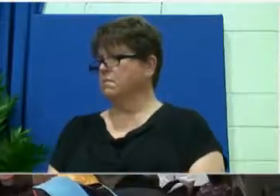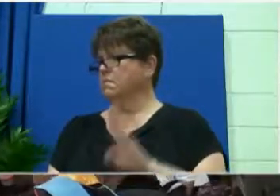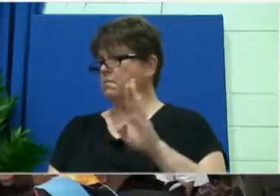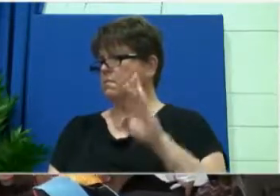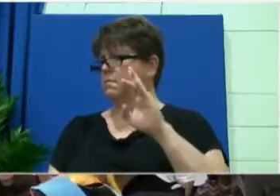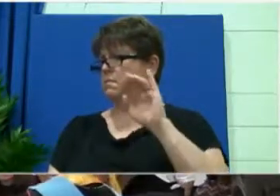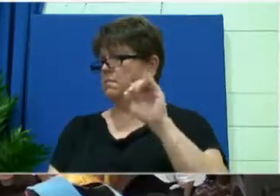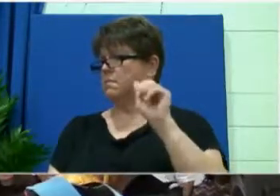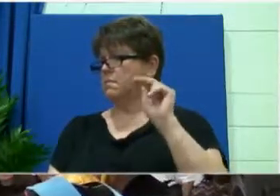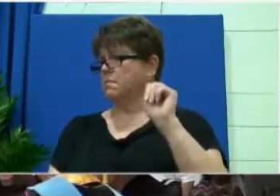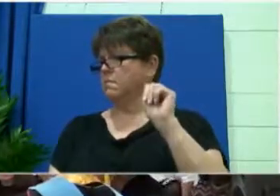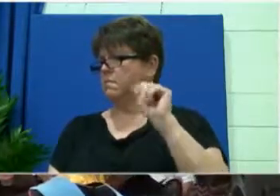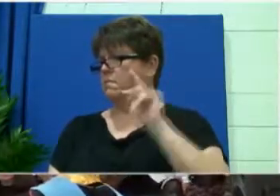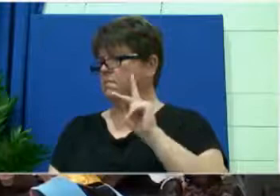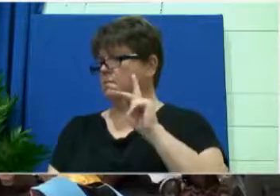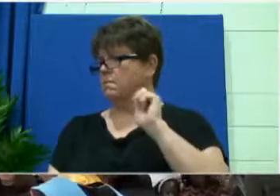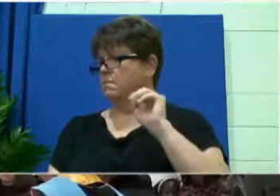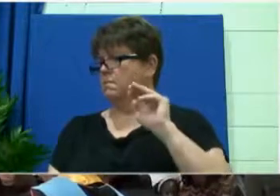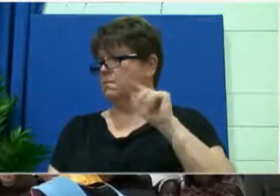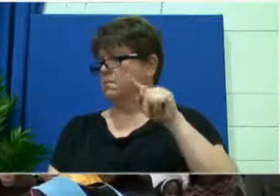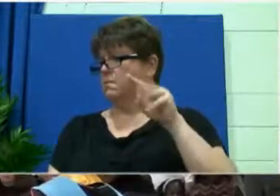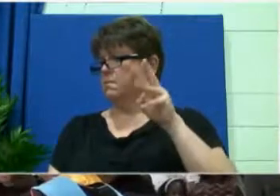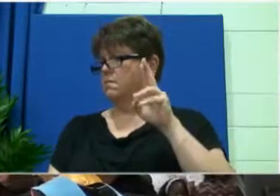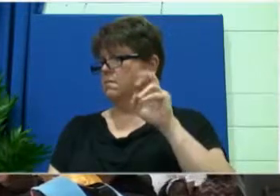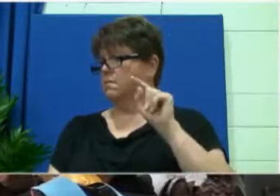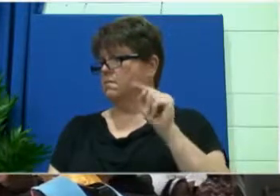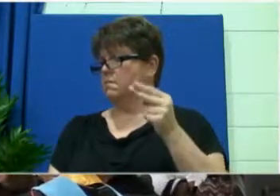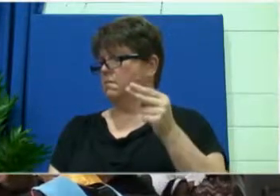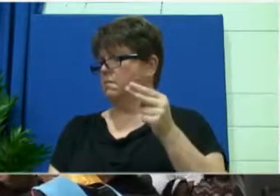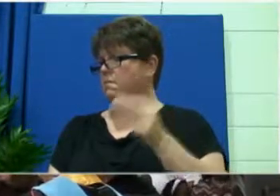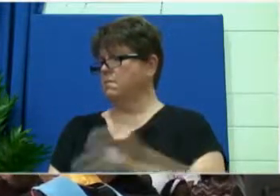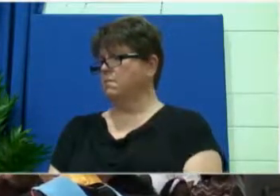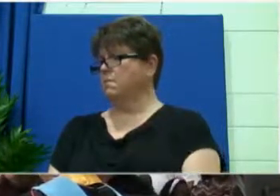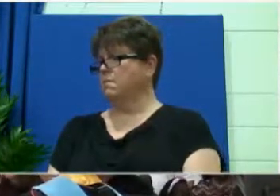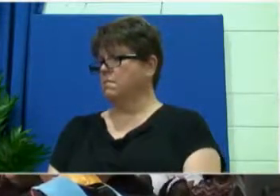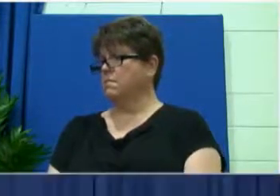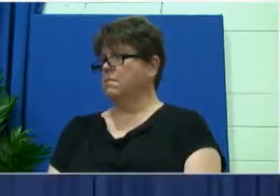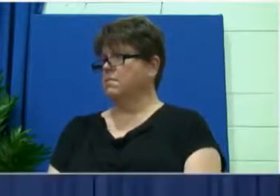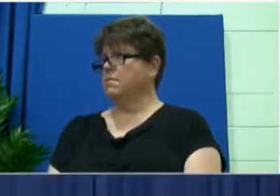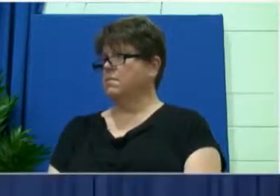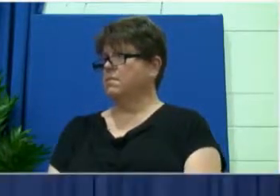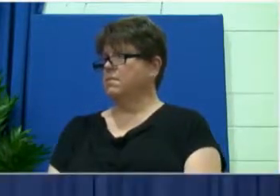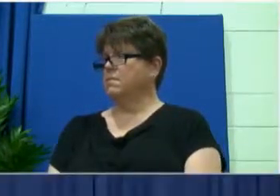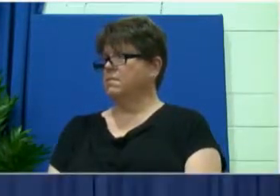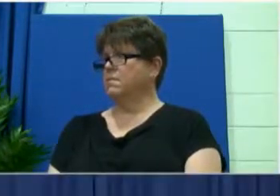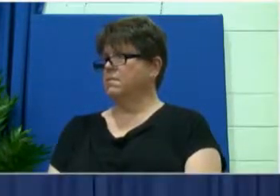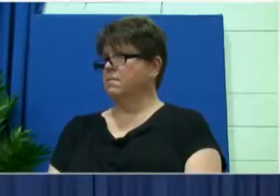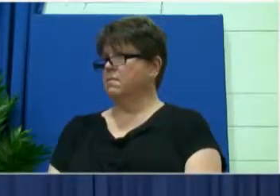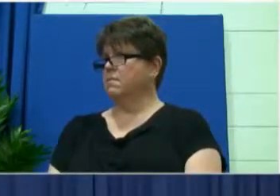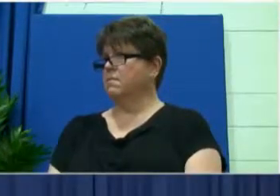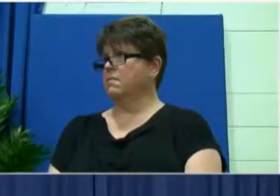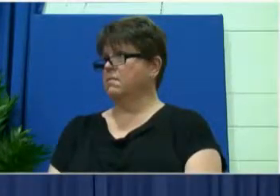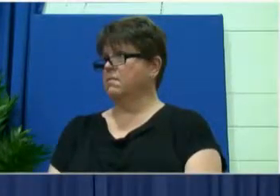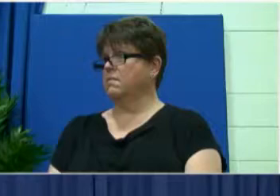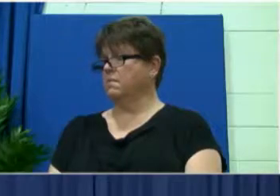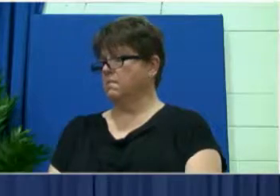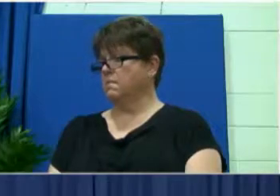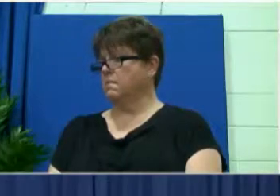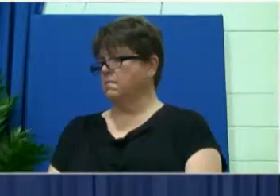Brianna Ellen Campworth, magna cum laude, Phi Theta Kappa, Associate in Arts.